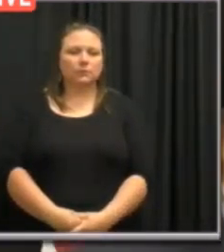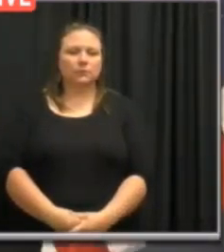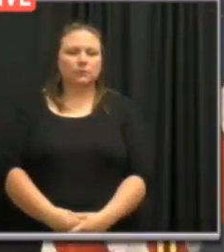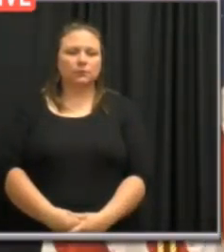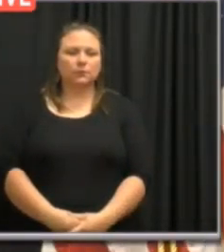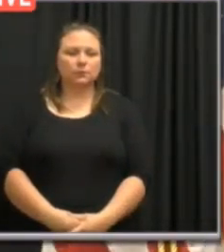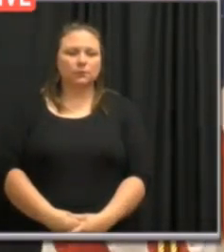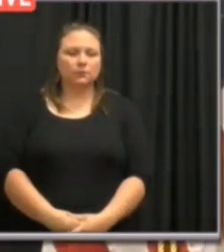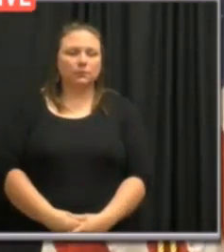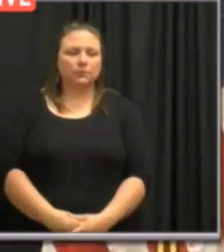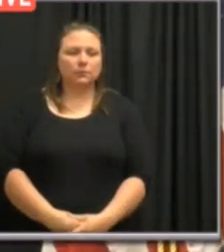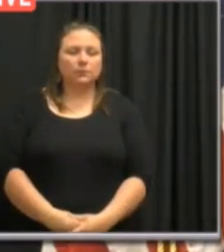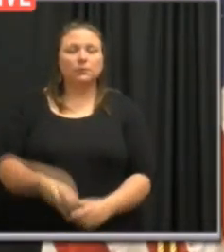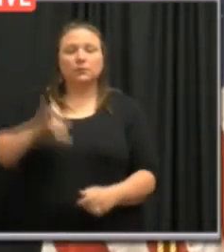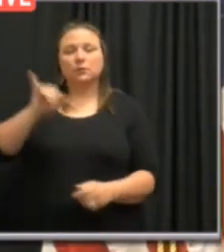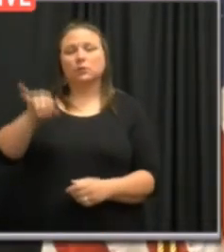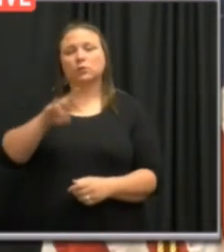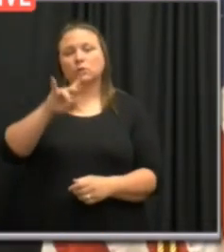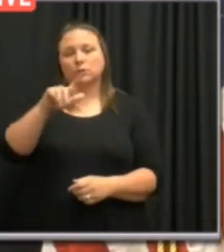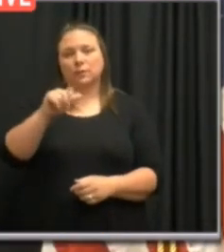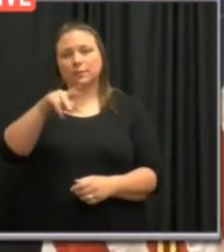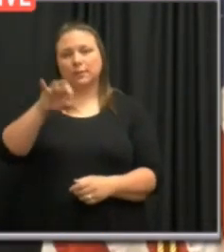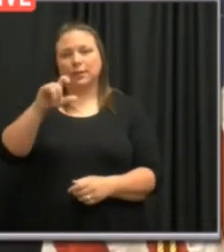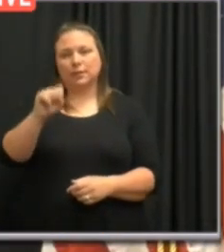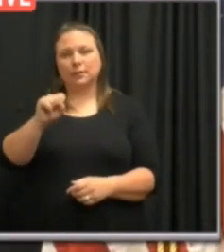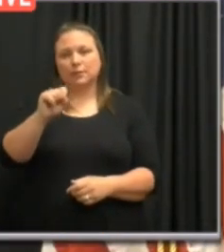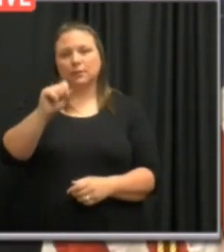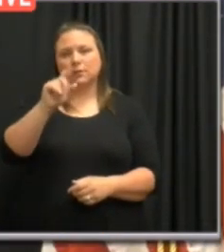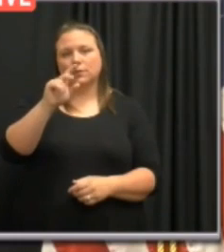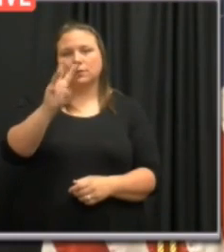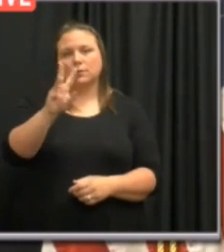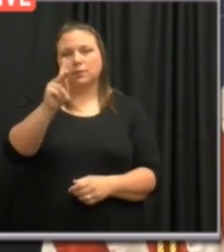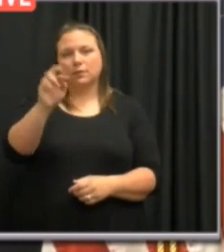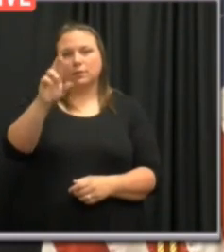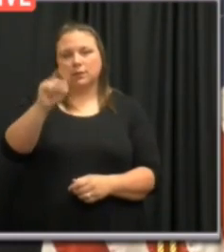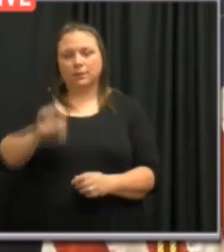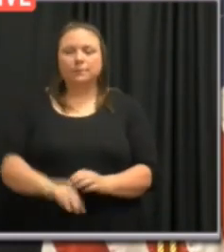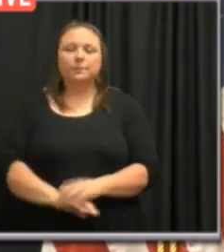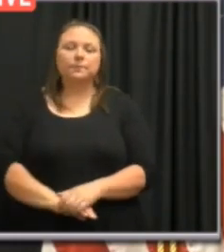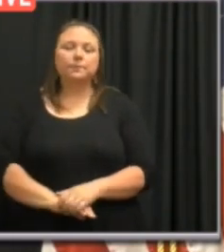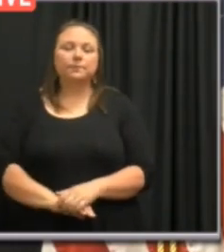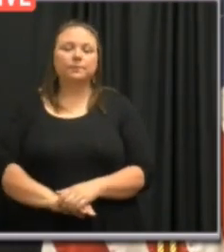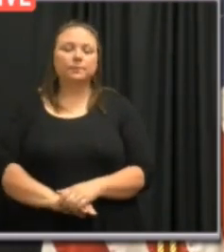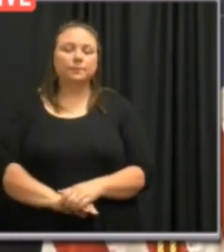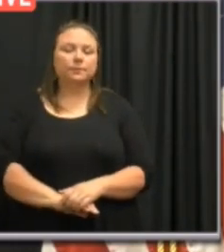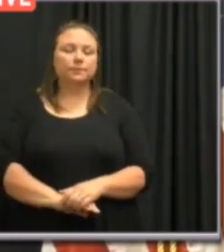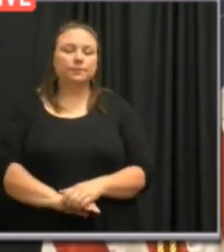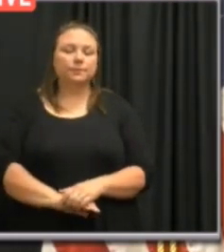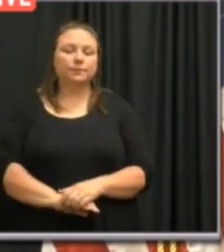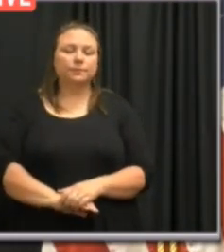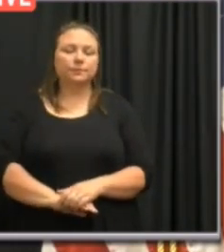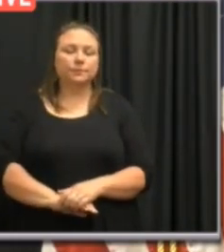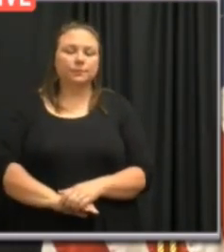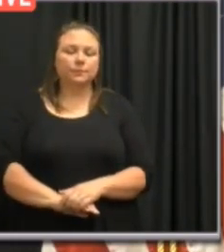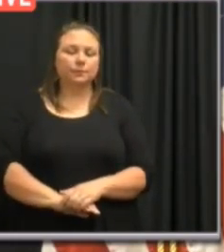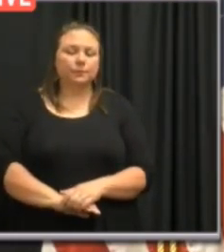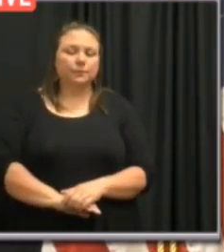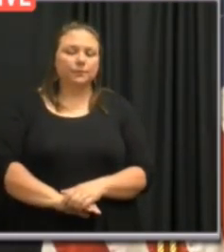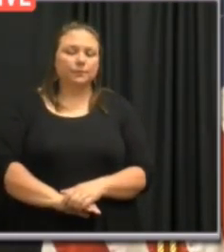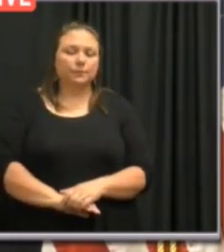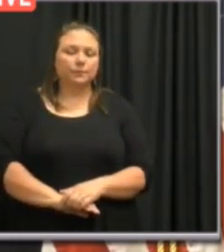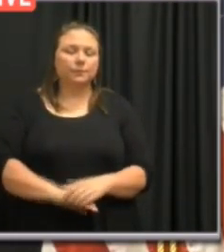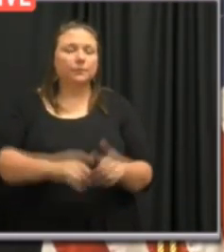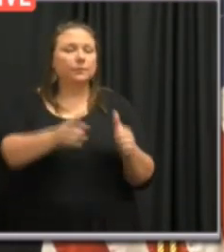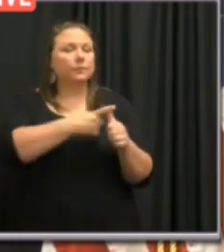Julia Palazzo at WKRN. Julia. Good morning. Thank you. My first question